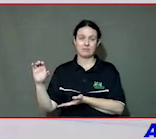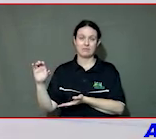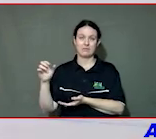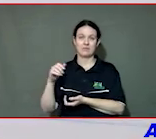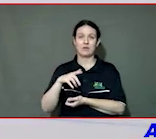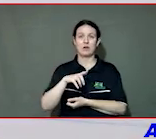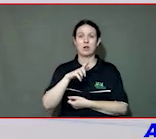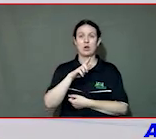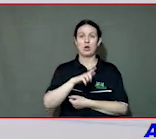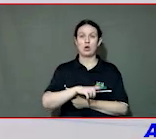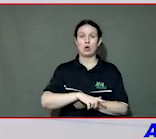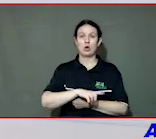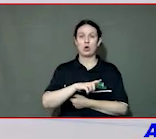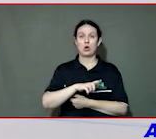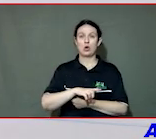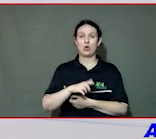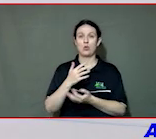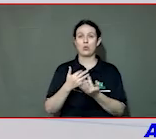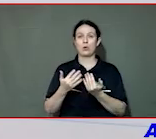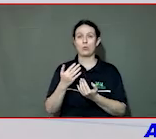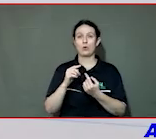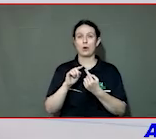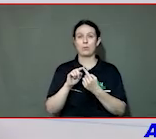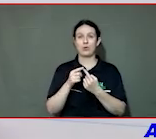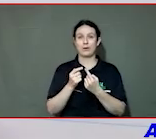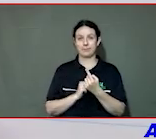lower boiling point.